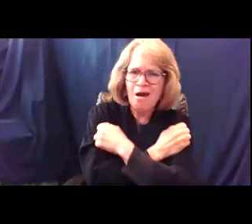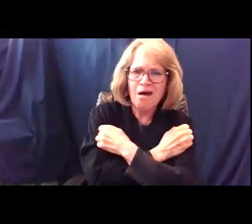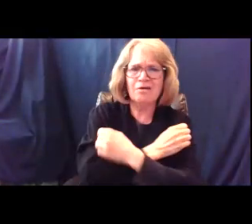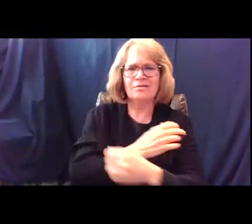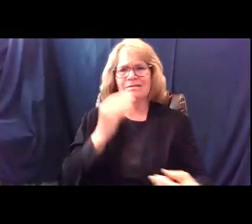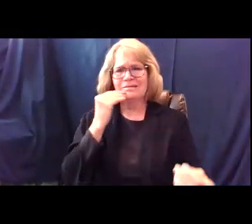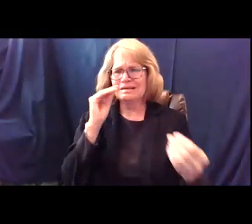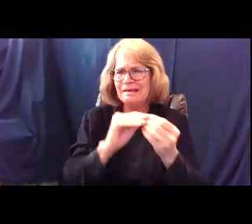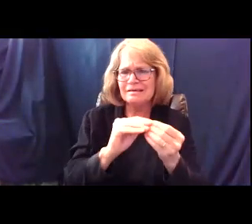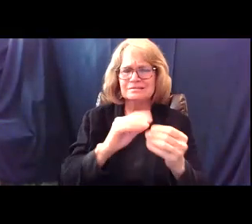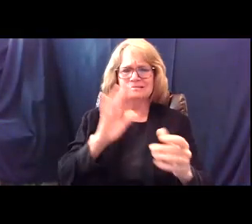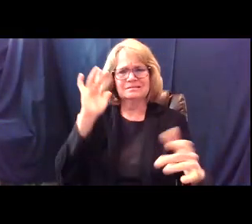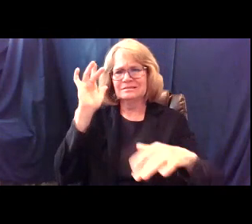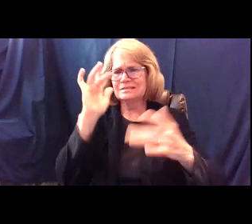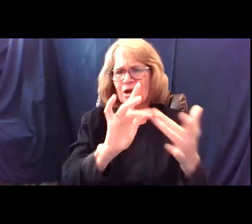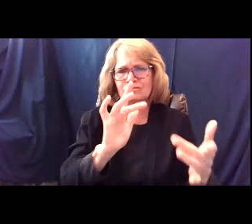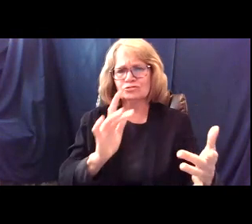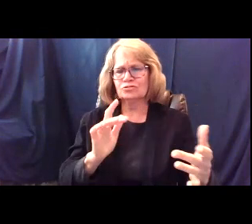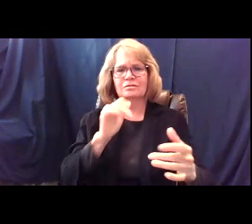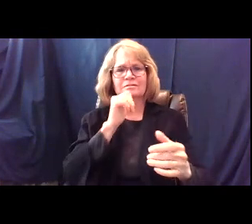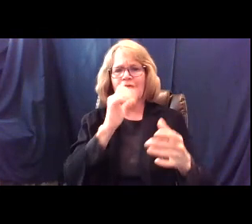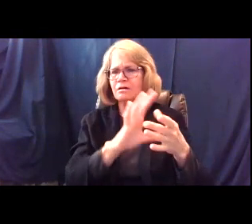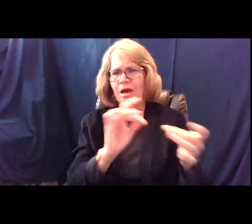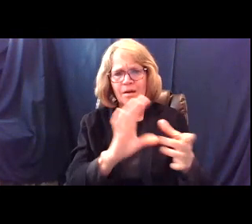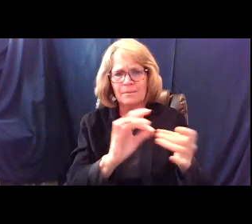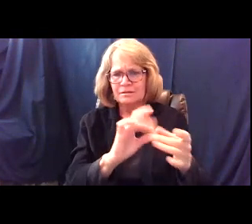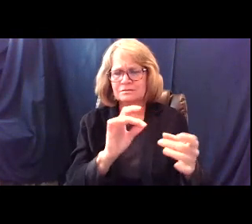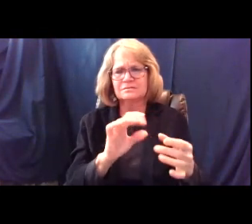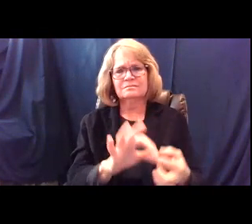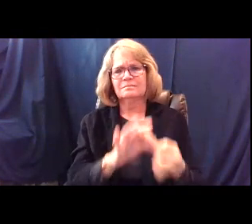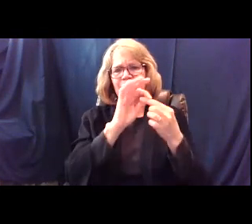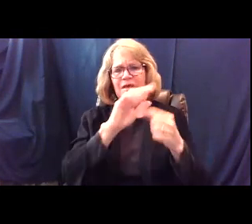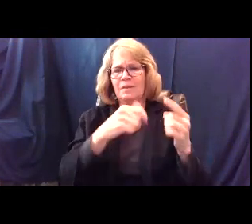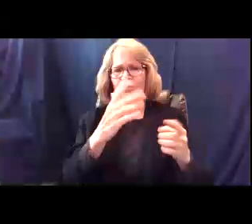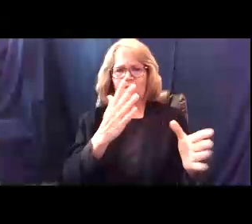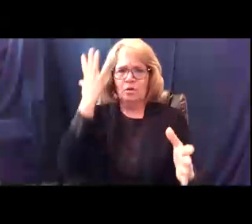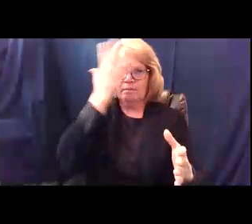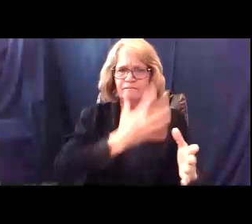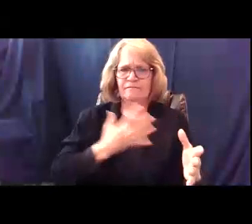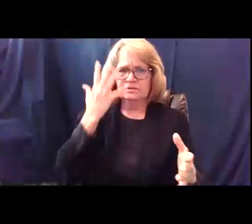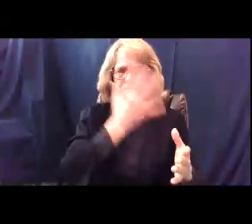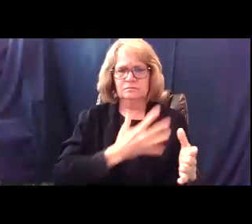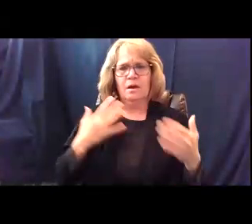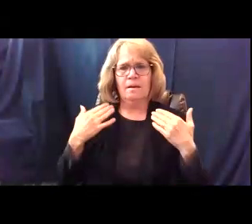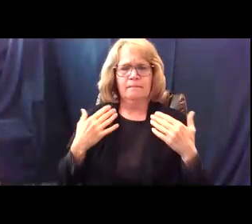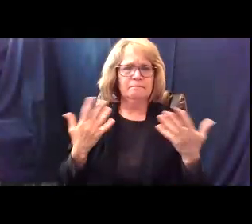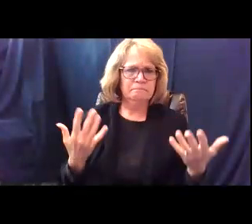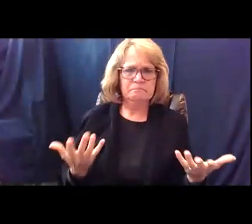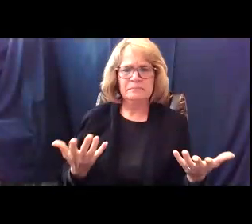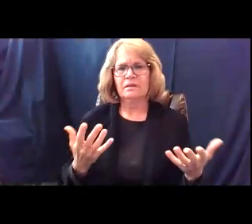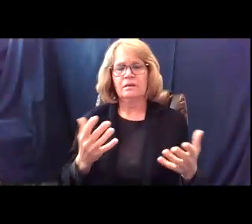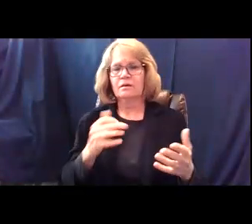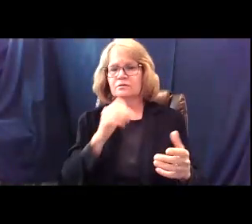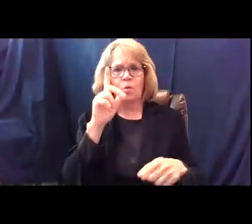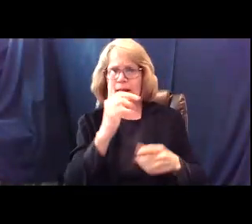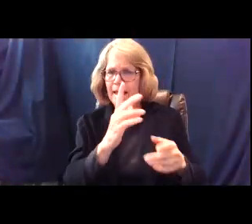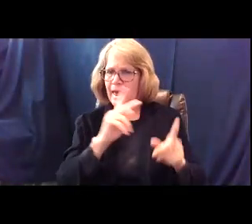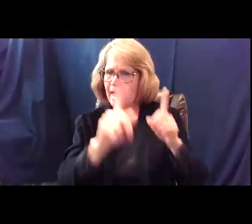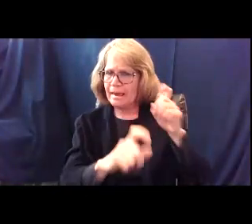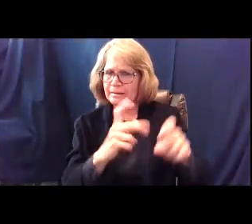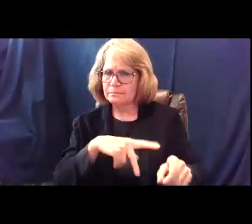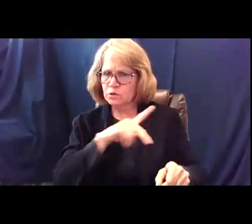of touching, not making comments, especially regarding someone's physical appearance, refraining from asking personal questions, and